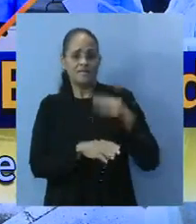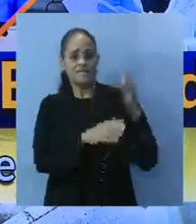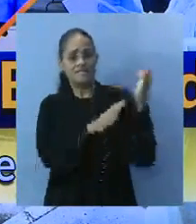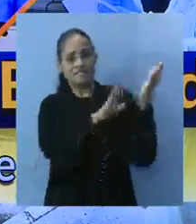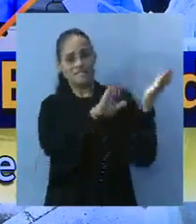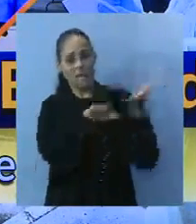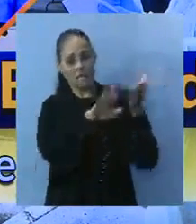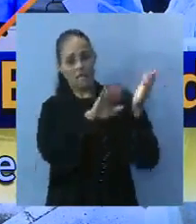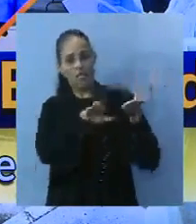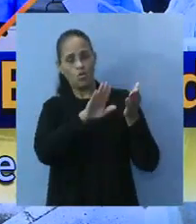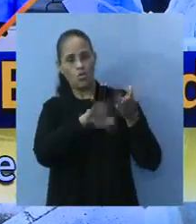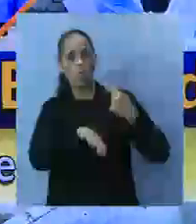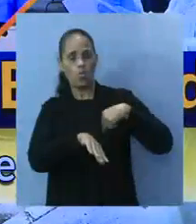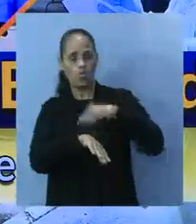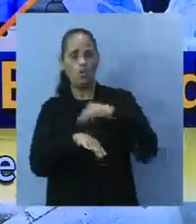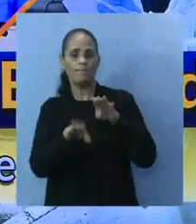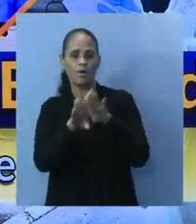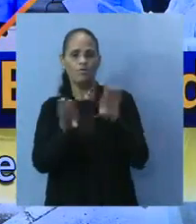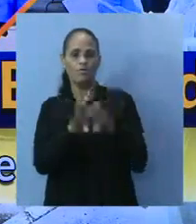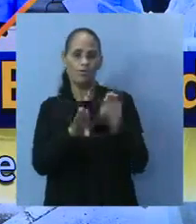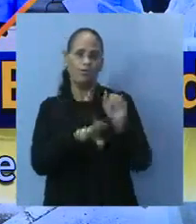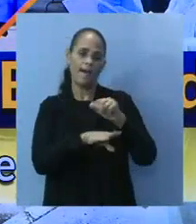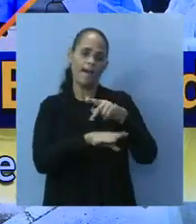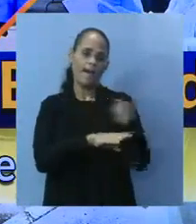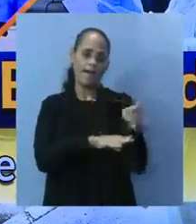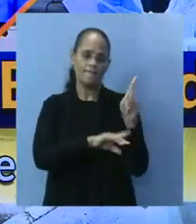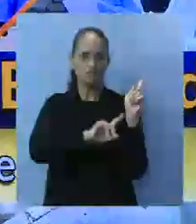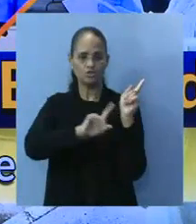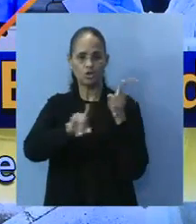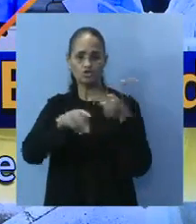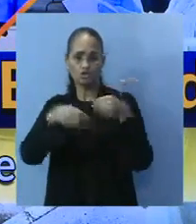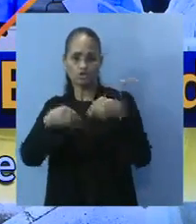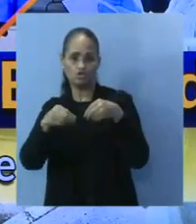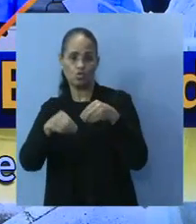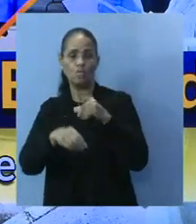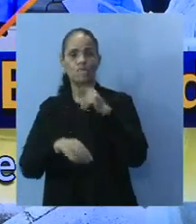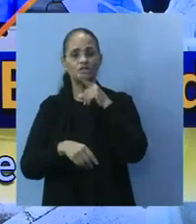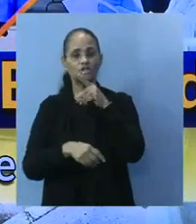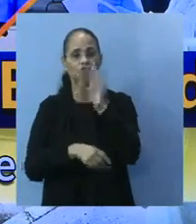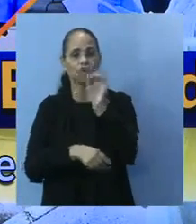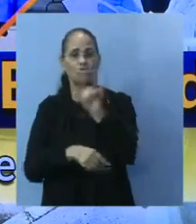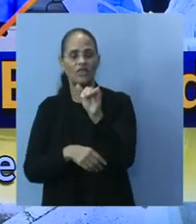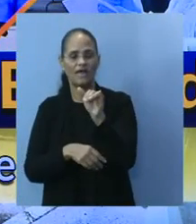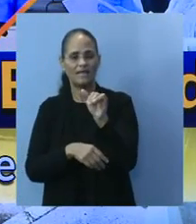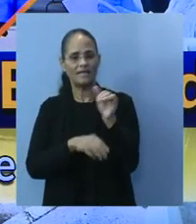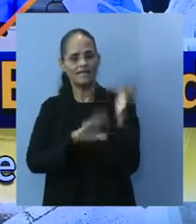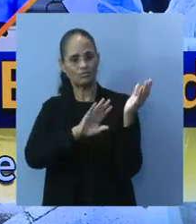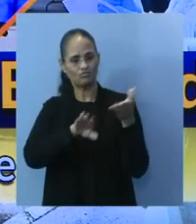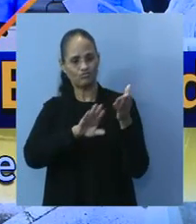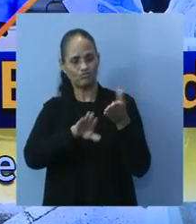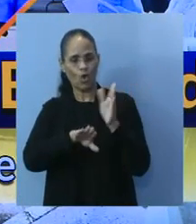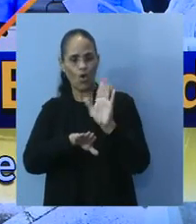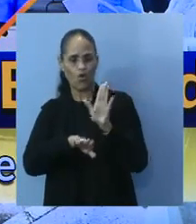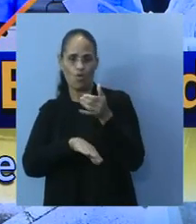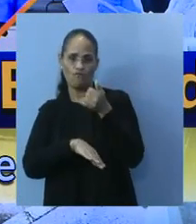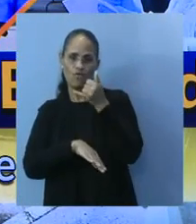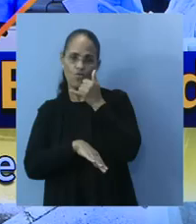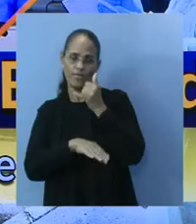app. It is easy to go to the App Store and ensure that this is installed on your